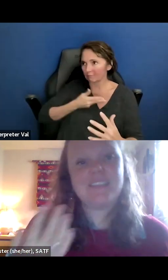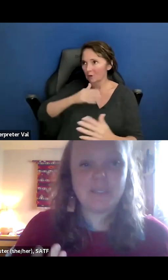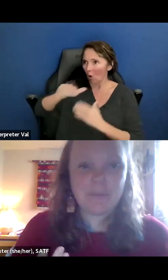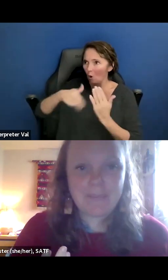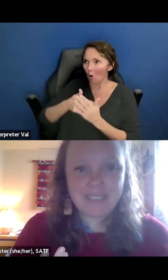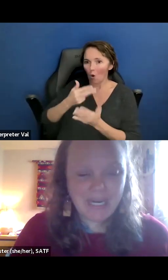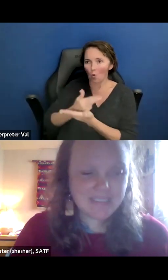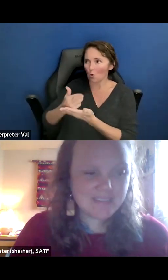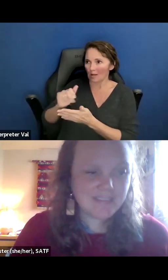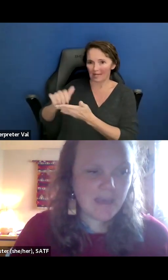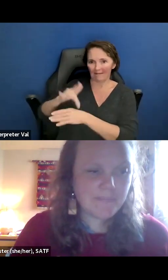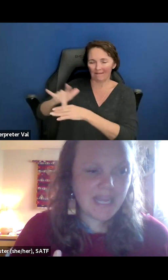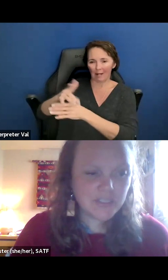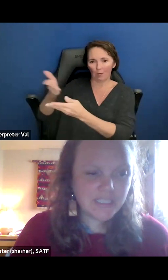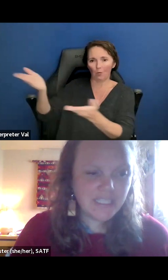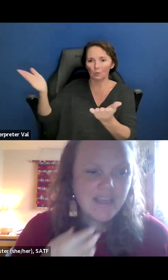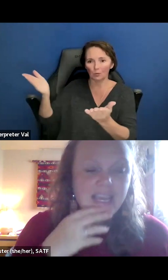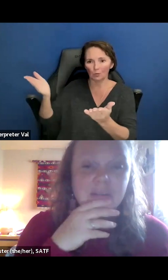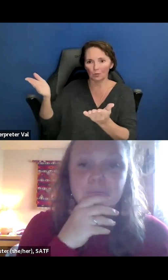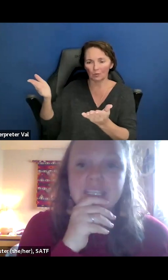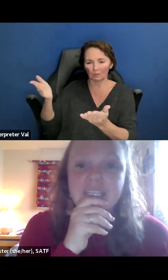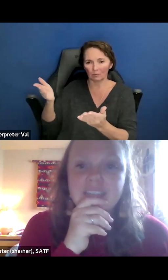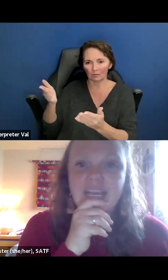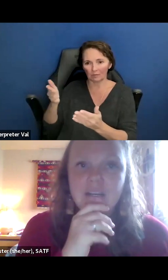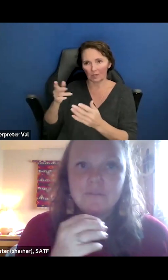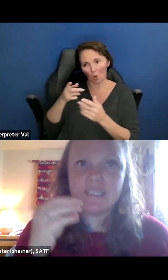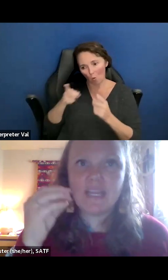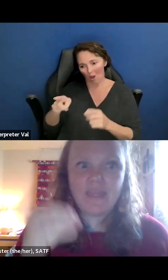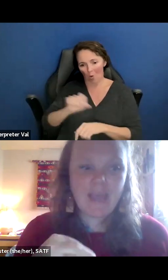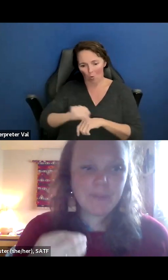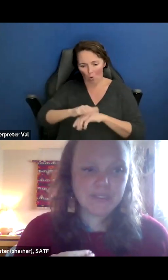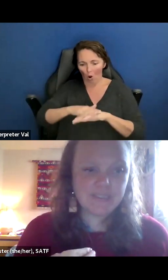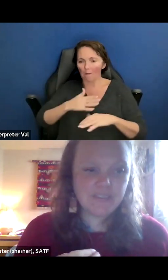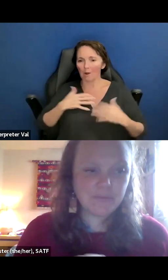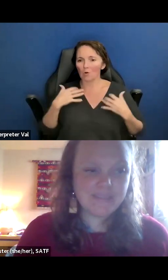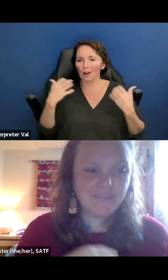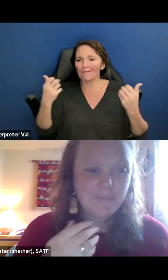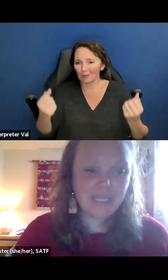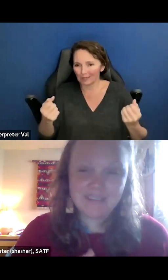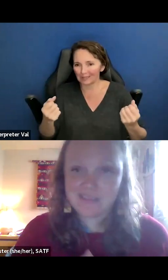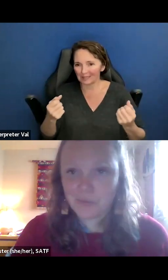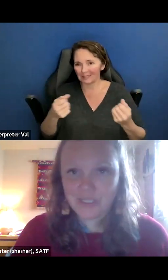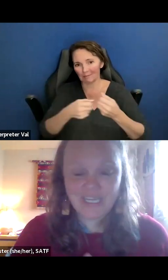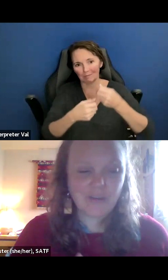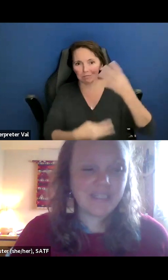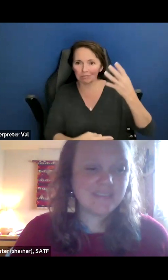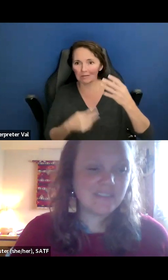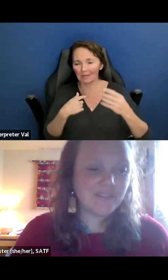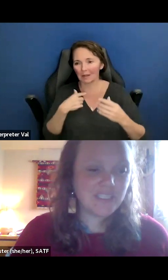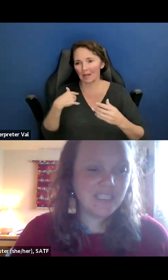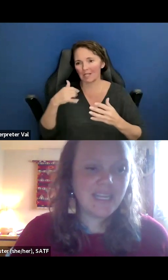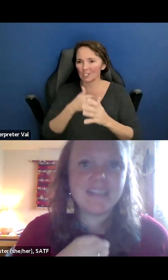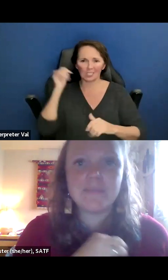this is considered a best practice nationally. It really allows that person to receive immediate support in